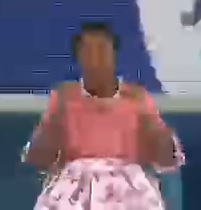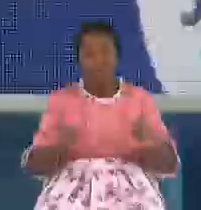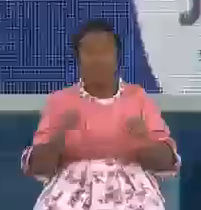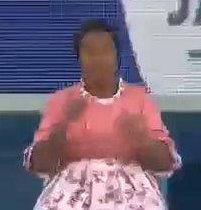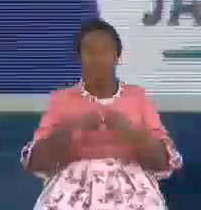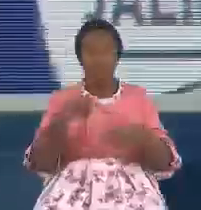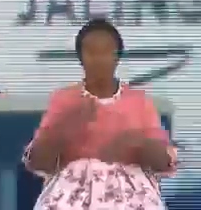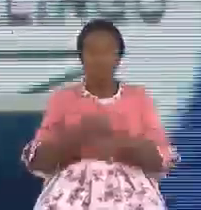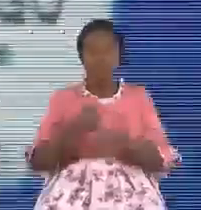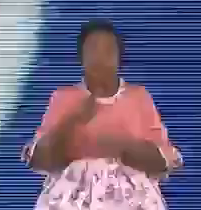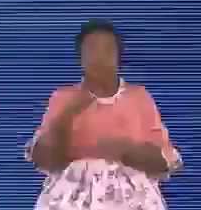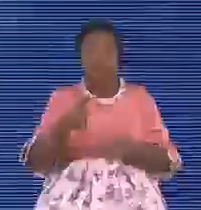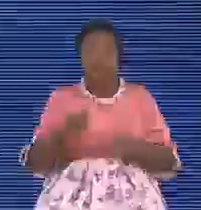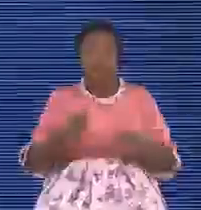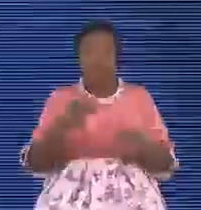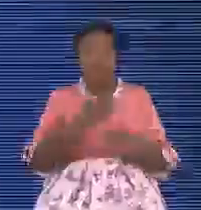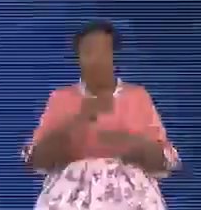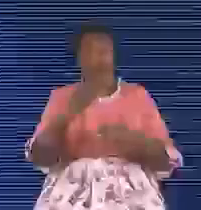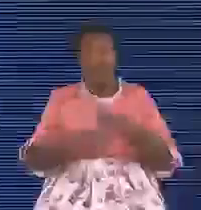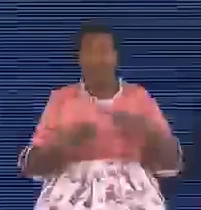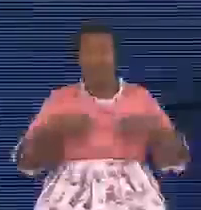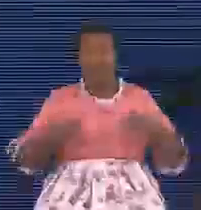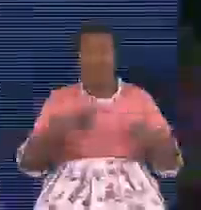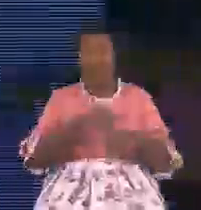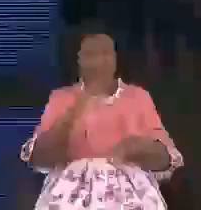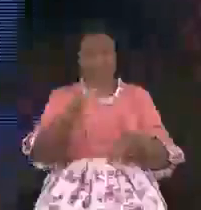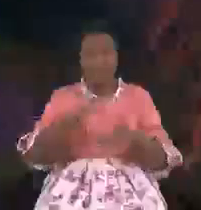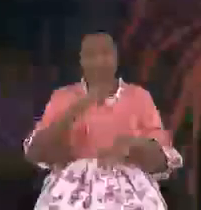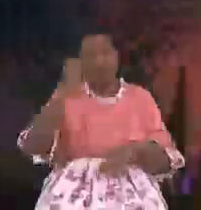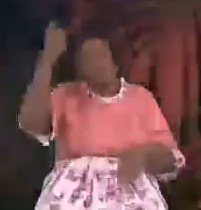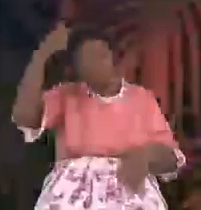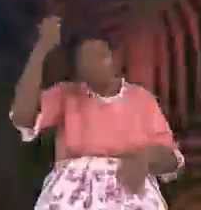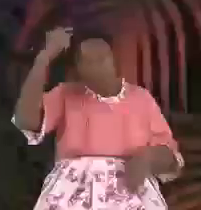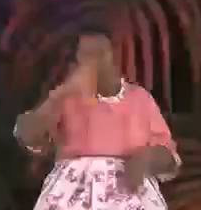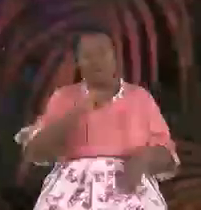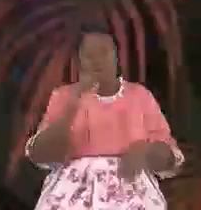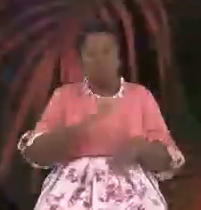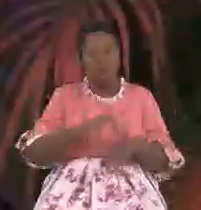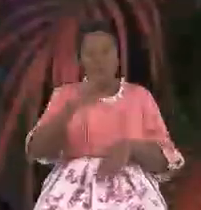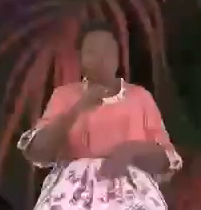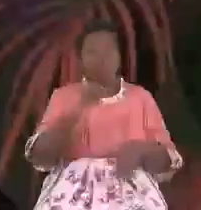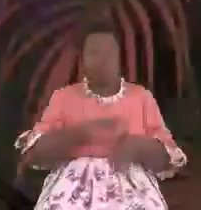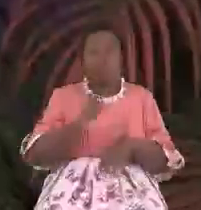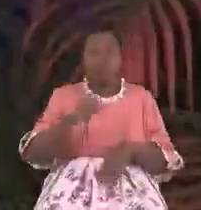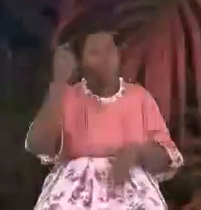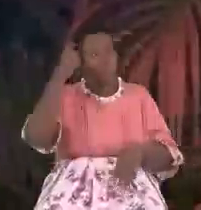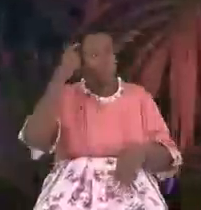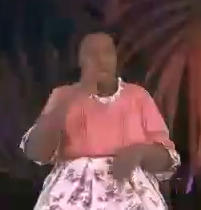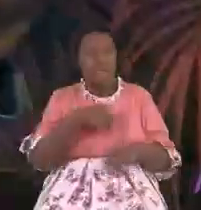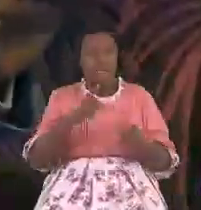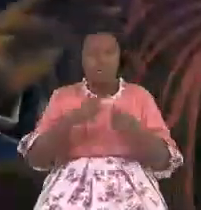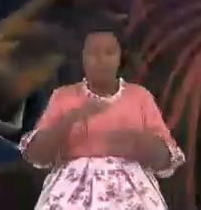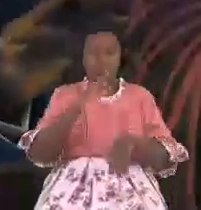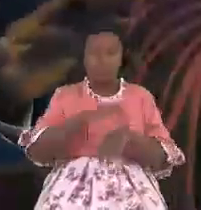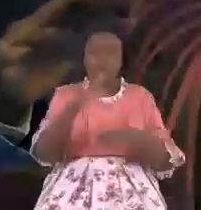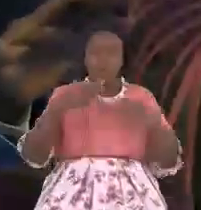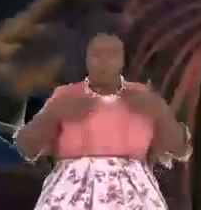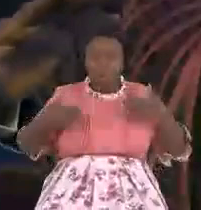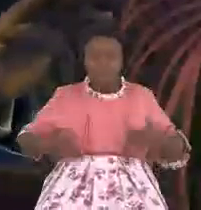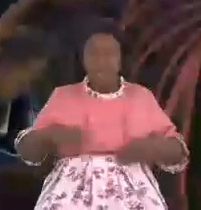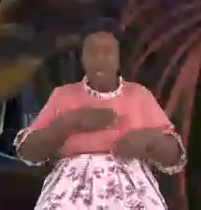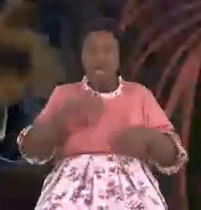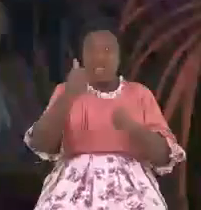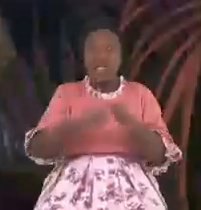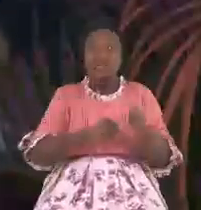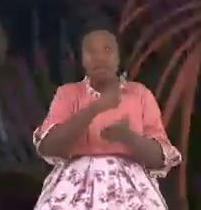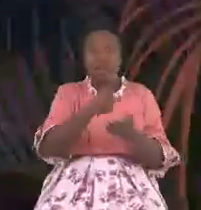whole he'll touch your brain he'll touch your mind he'll torch your body and every part